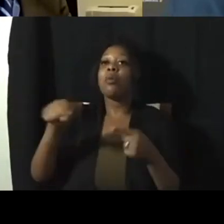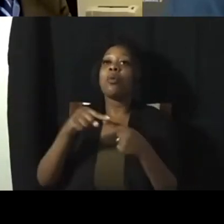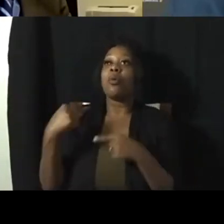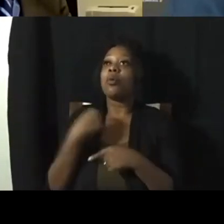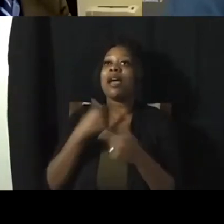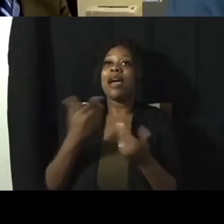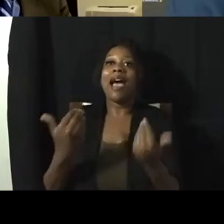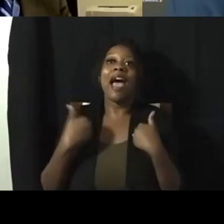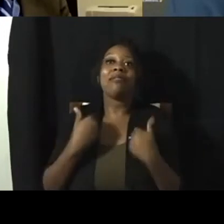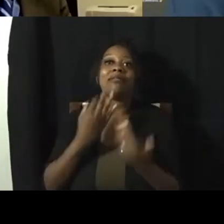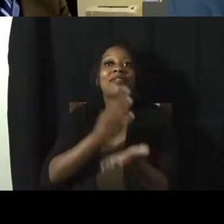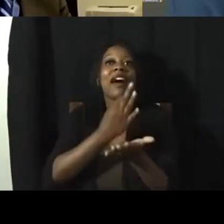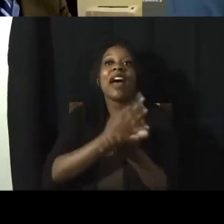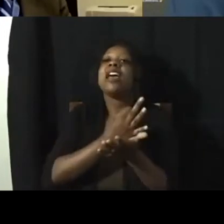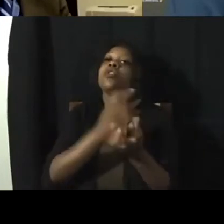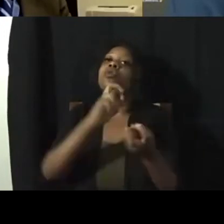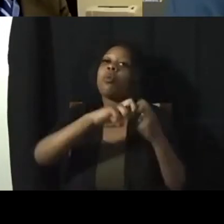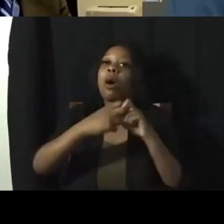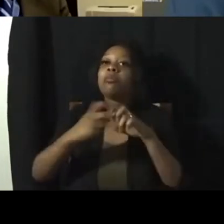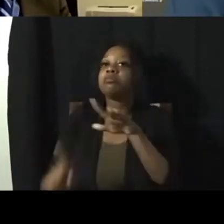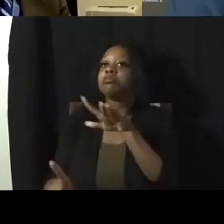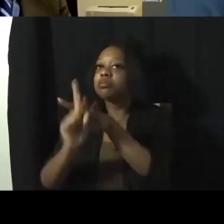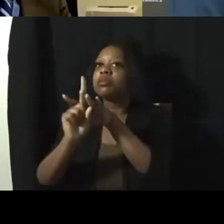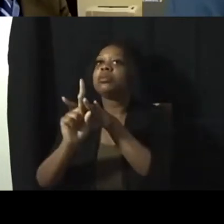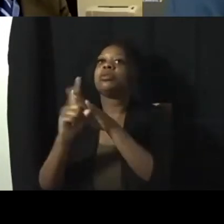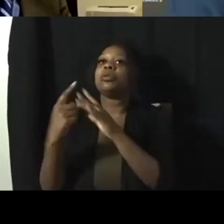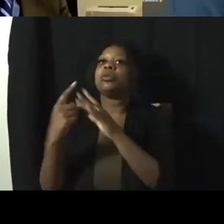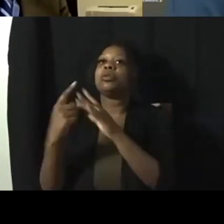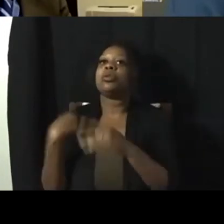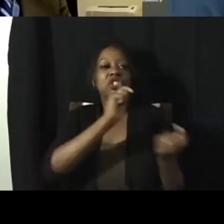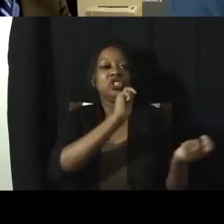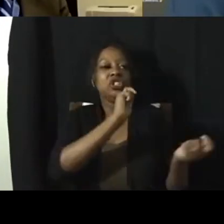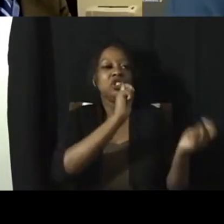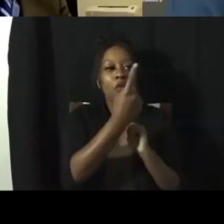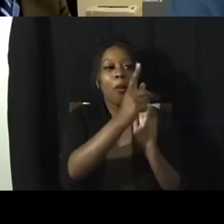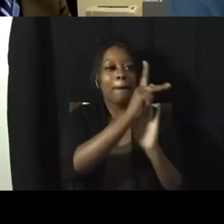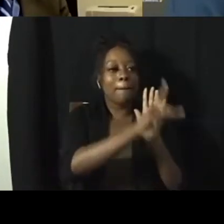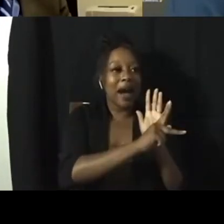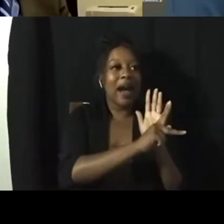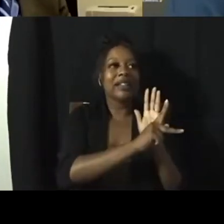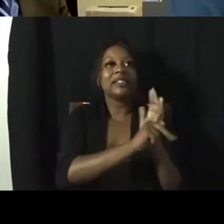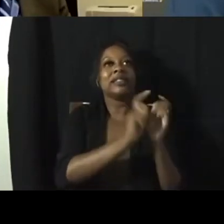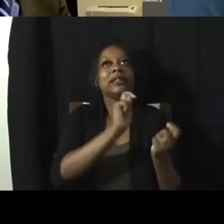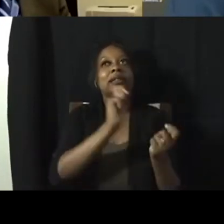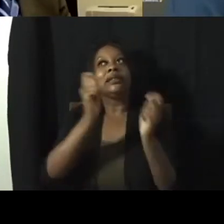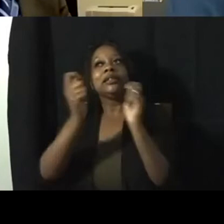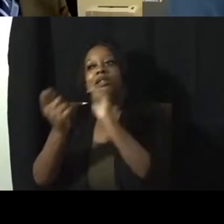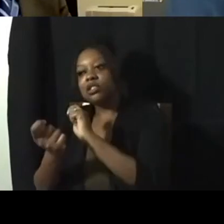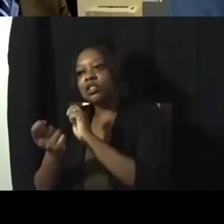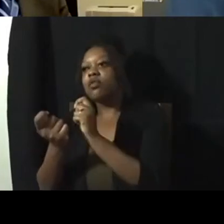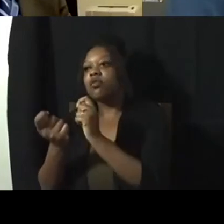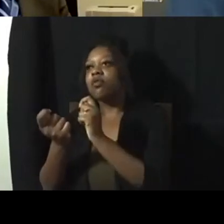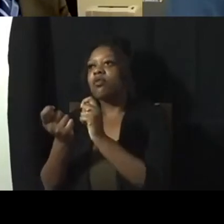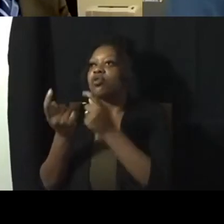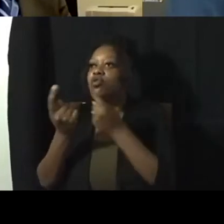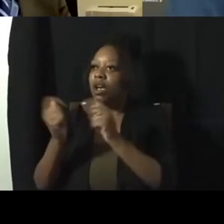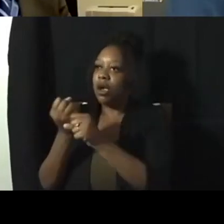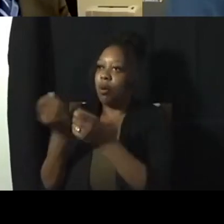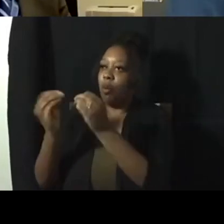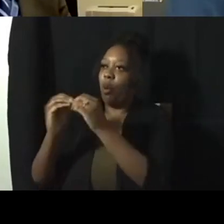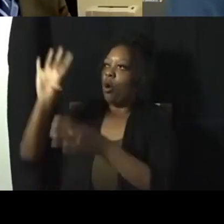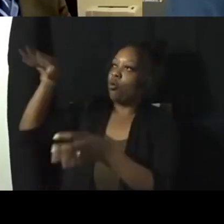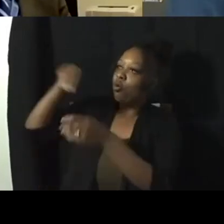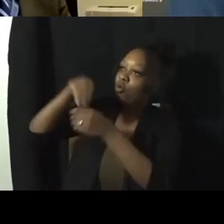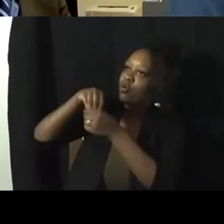these shifts from one policy lever to hopefully more inclusive employment, but then we run up against